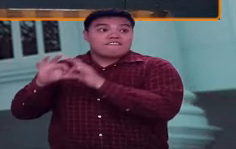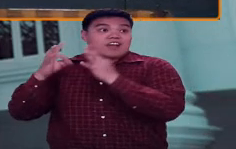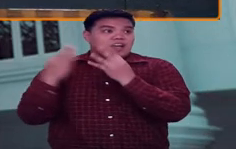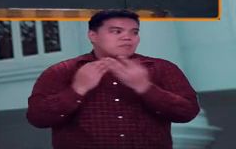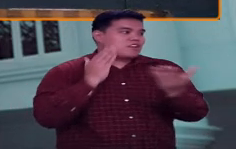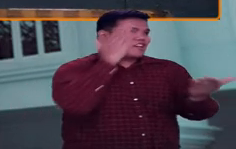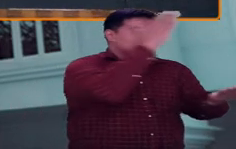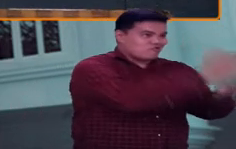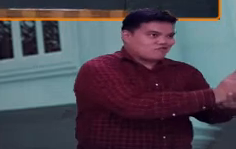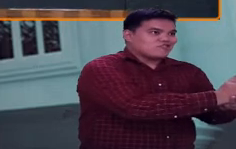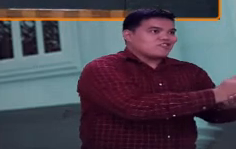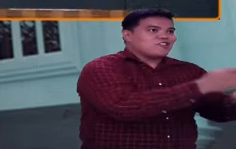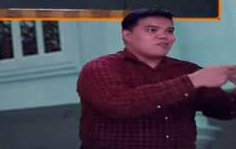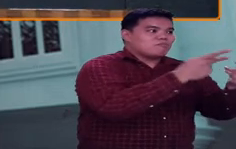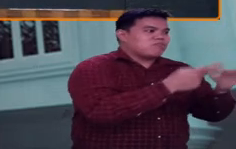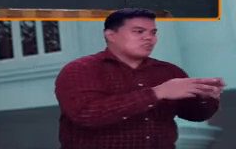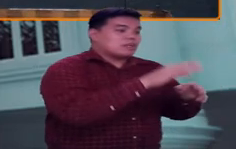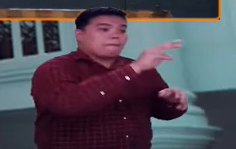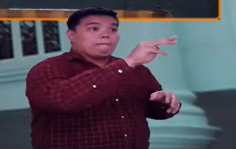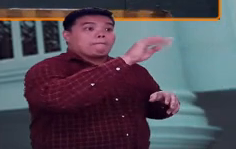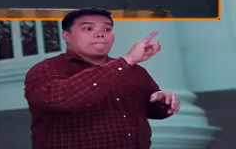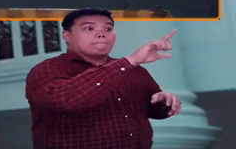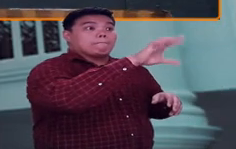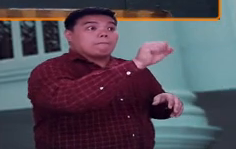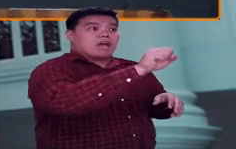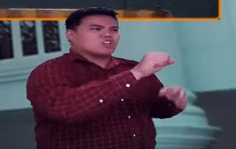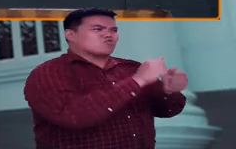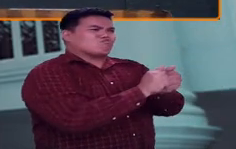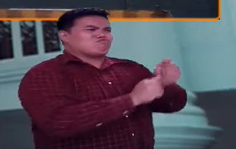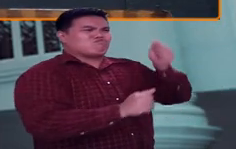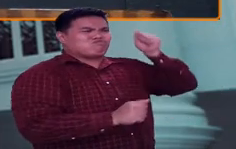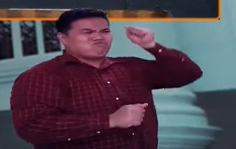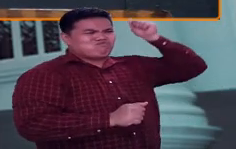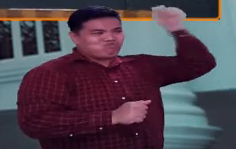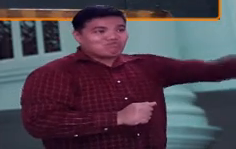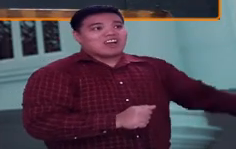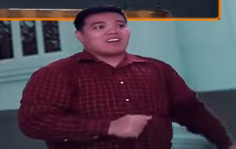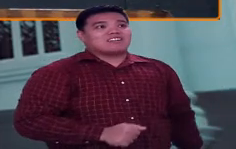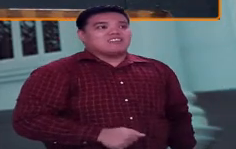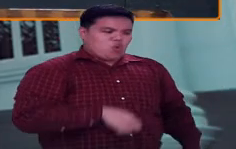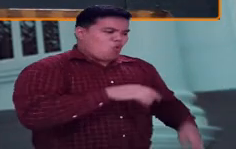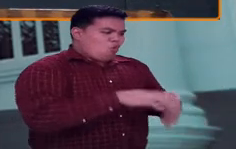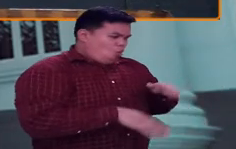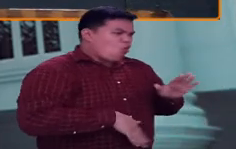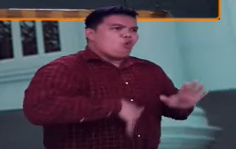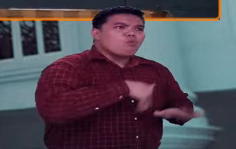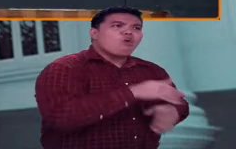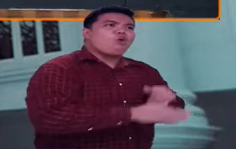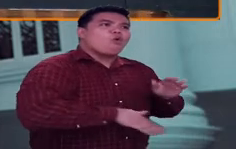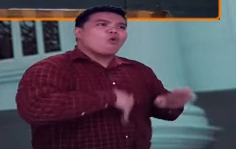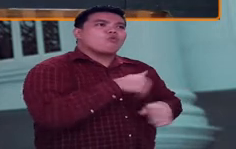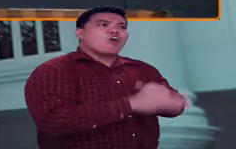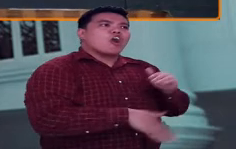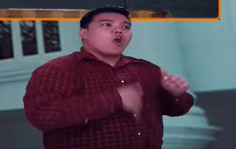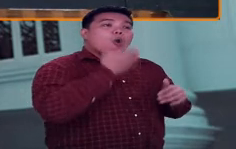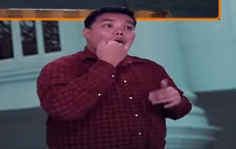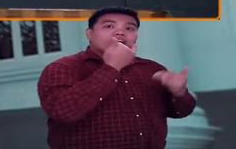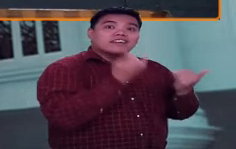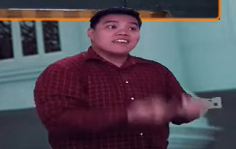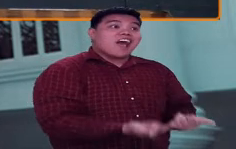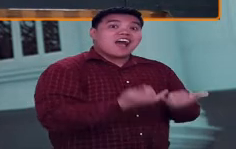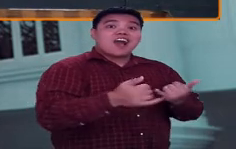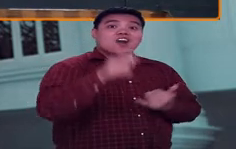The people walk many miles from several villages to attend that church. Do you know that they are today praying